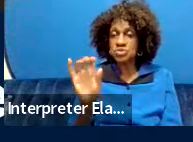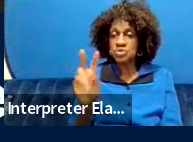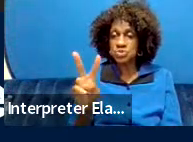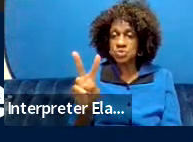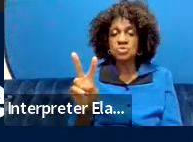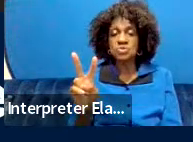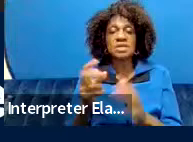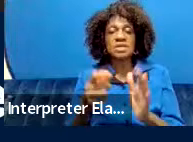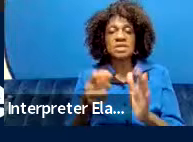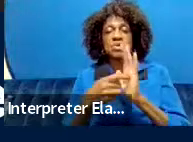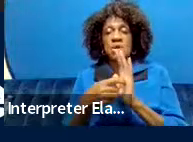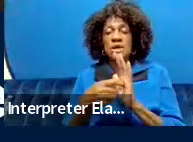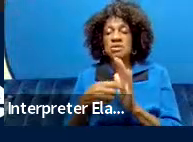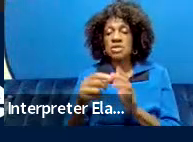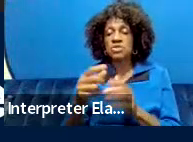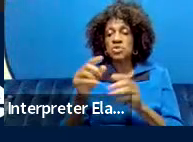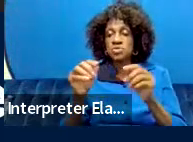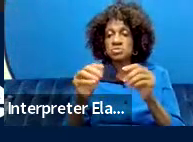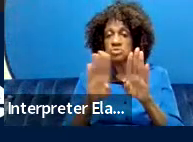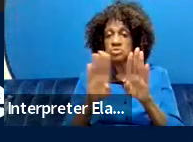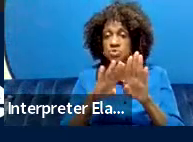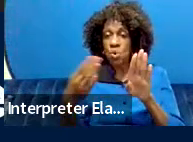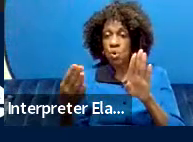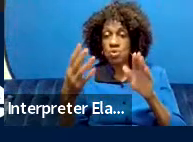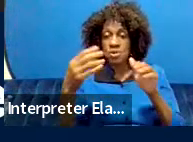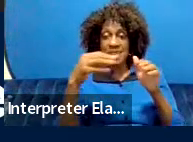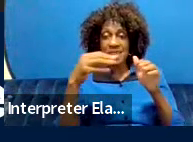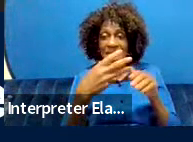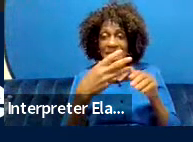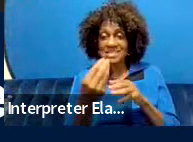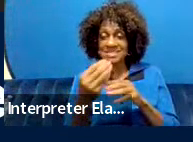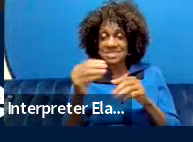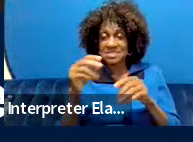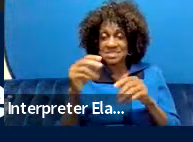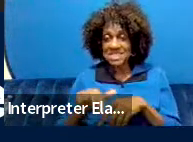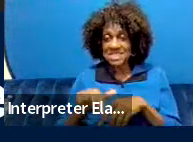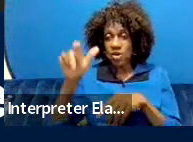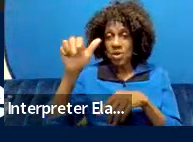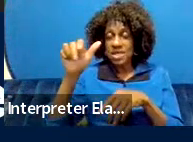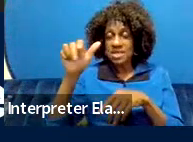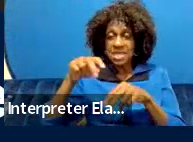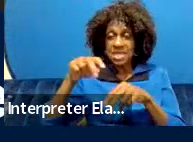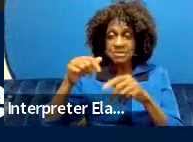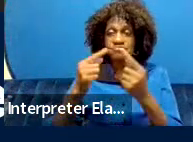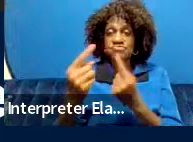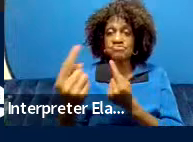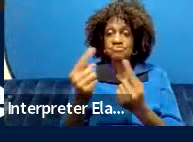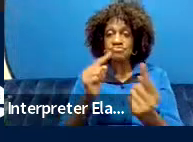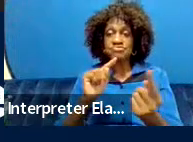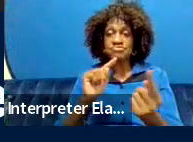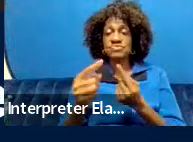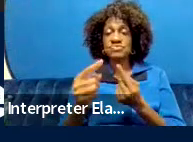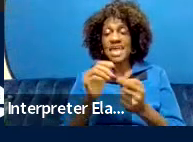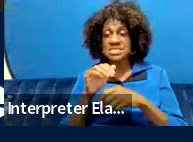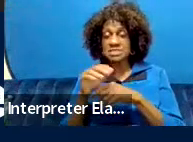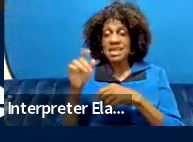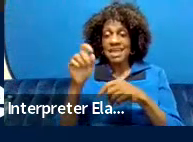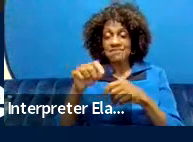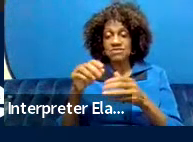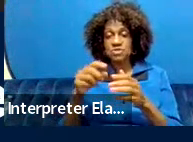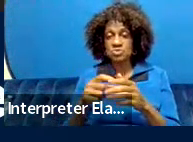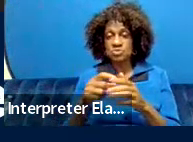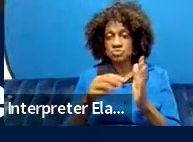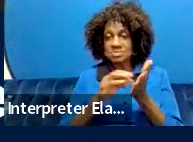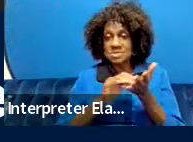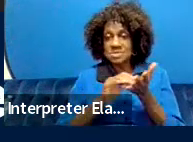Required door labels at exit stairways, exit passageways, and exit discharge have some tactile requirements per